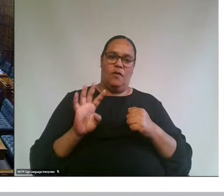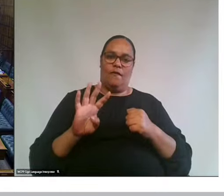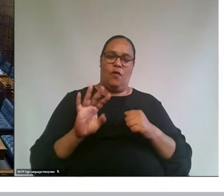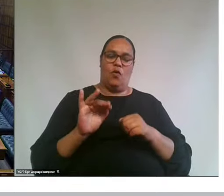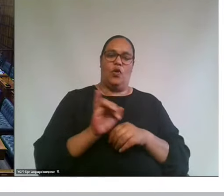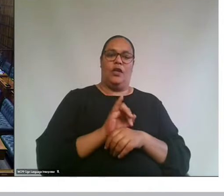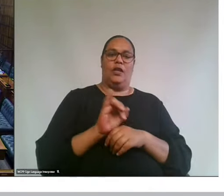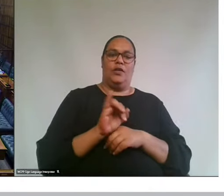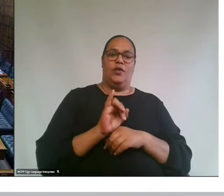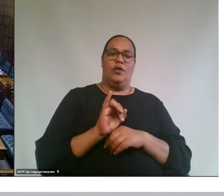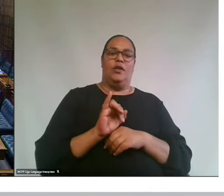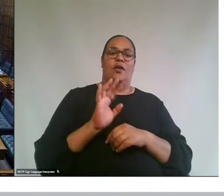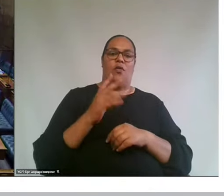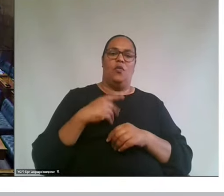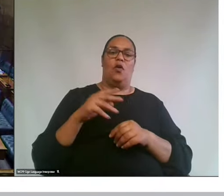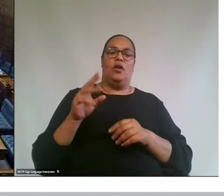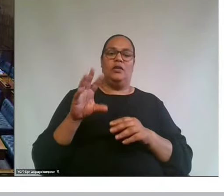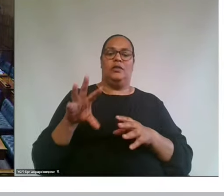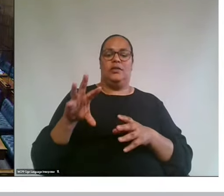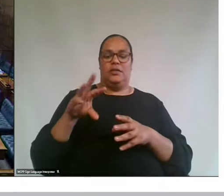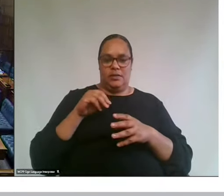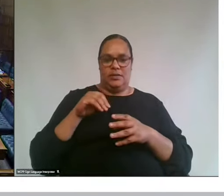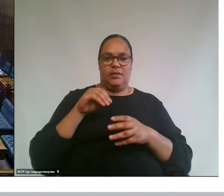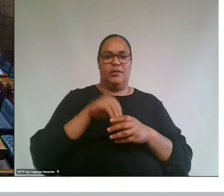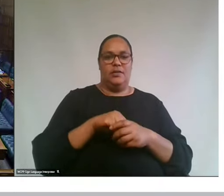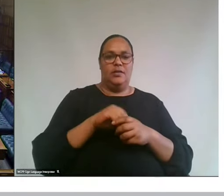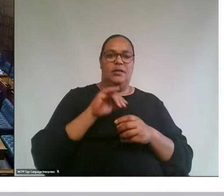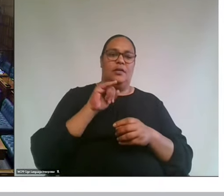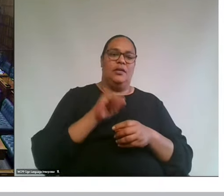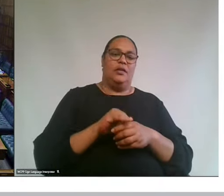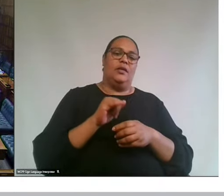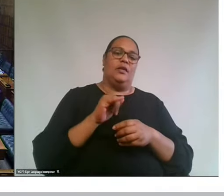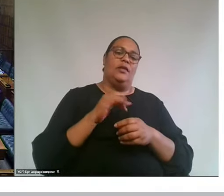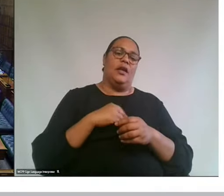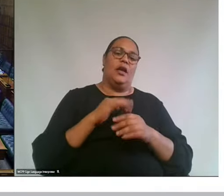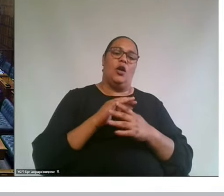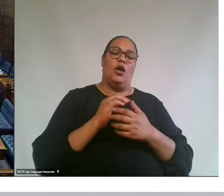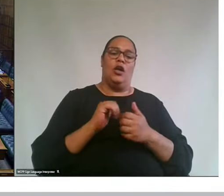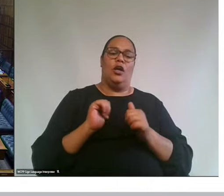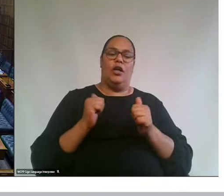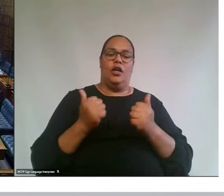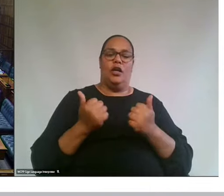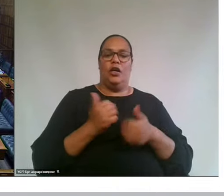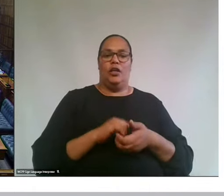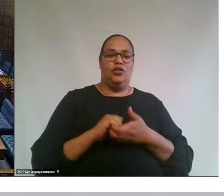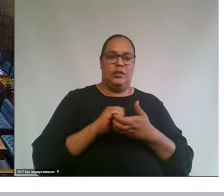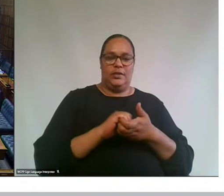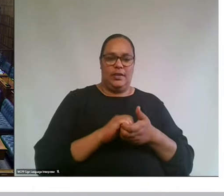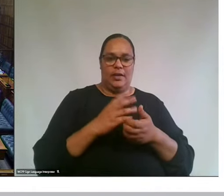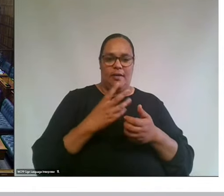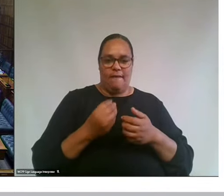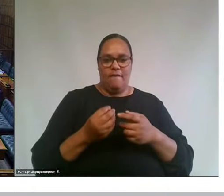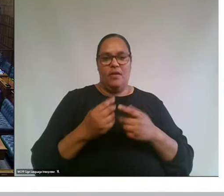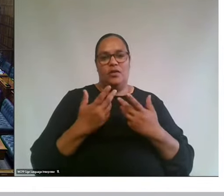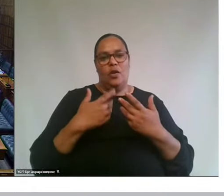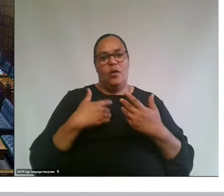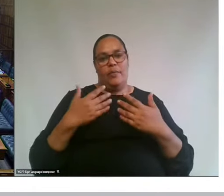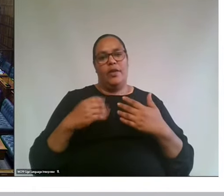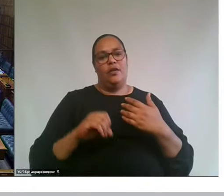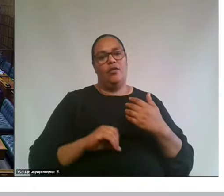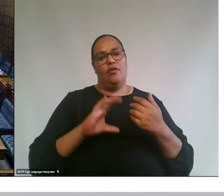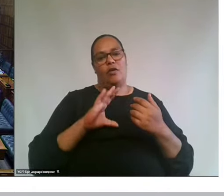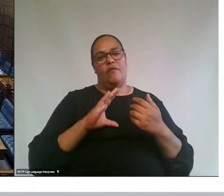interns have been recruited and absorbed into um into the agency um and I'm very confident